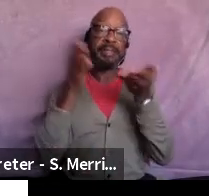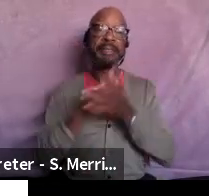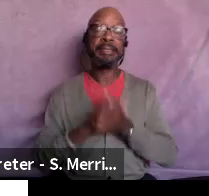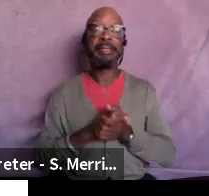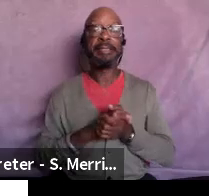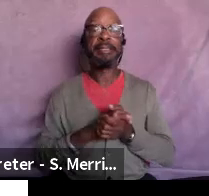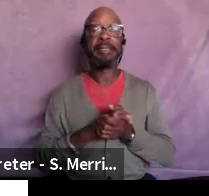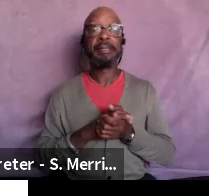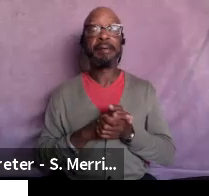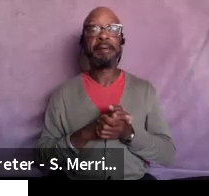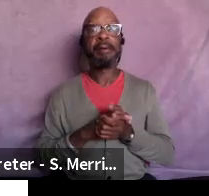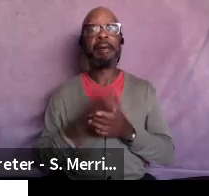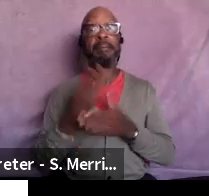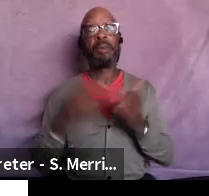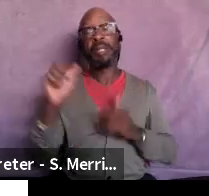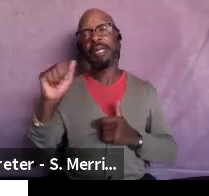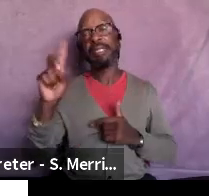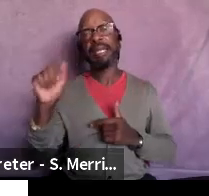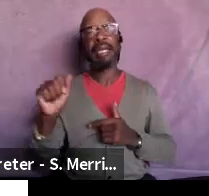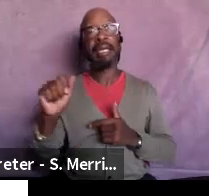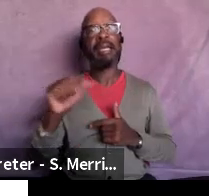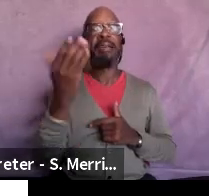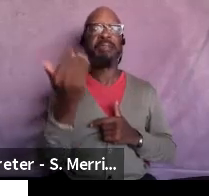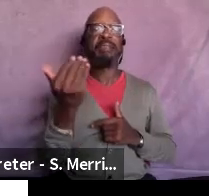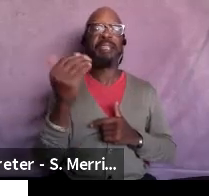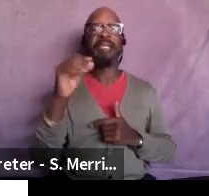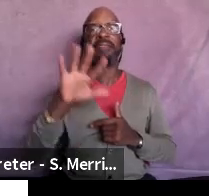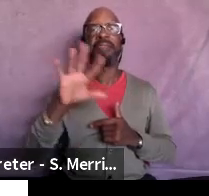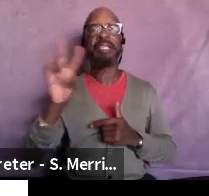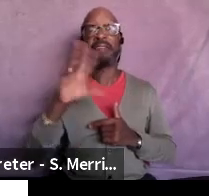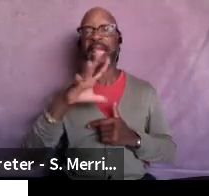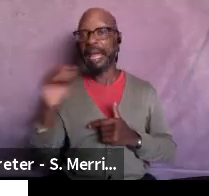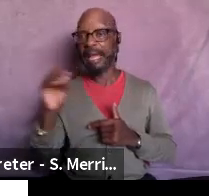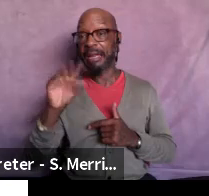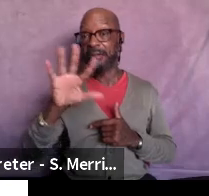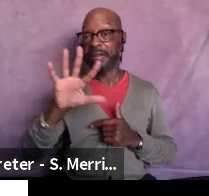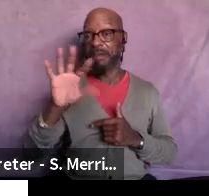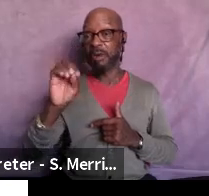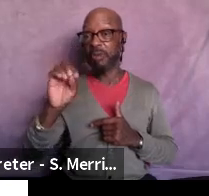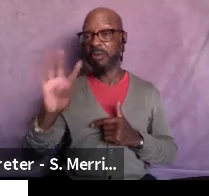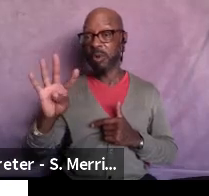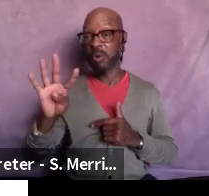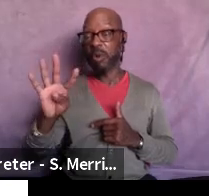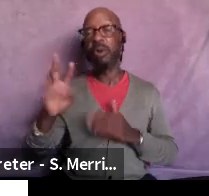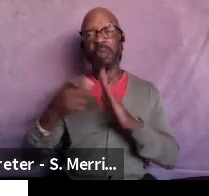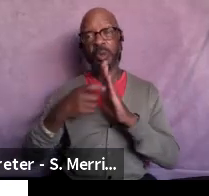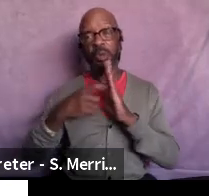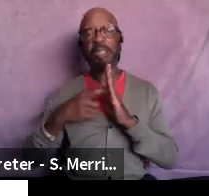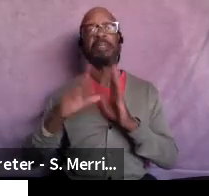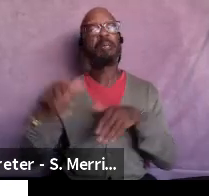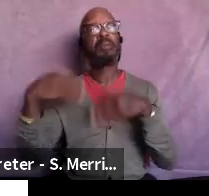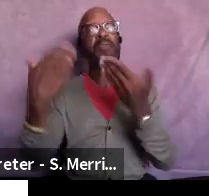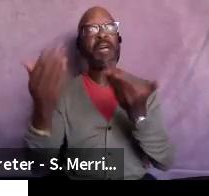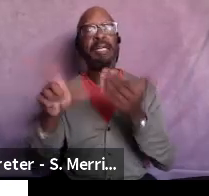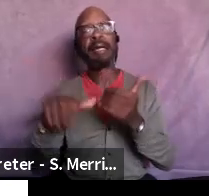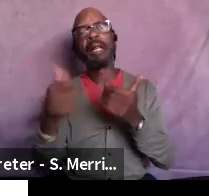both the ADA 1557 and 504 requires that covered entities provide auxiliary aids and